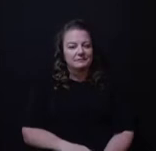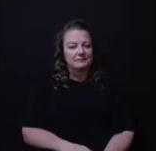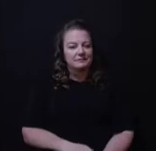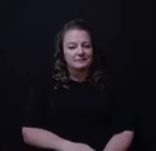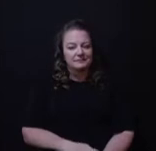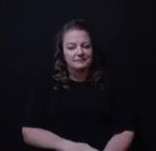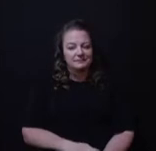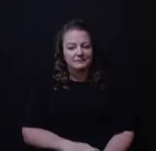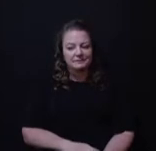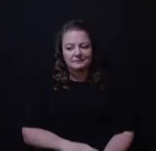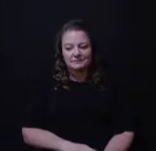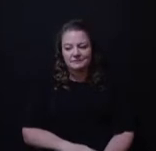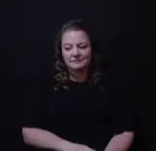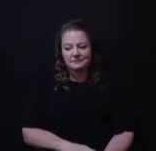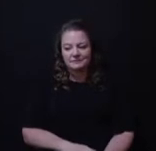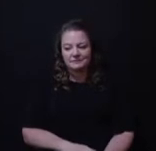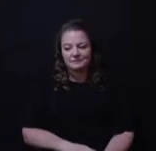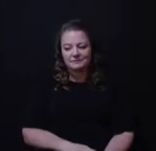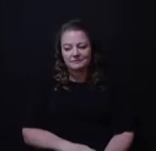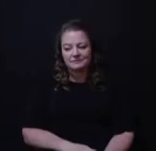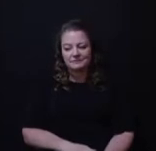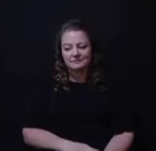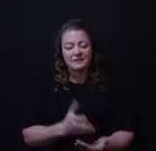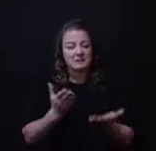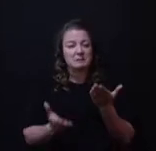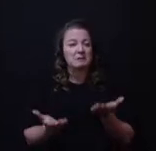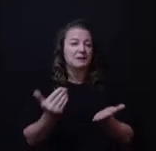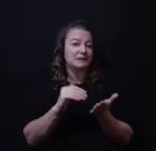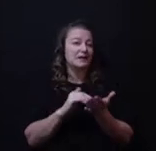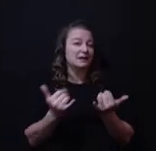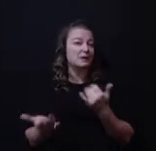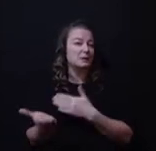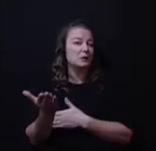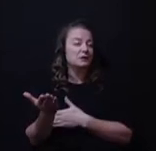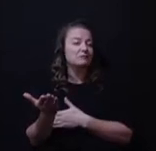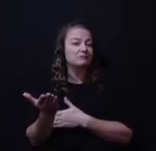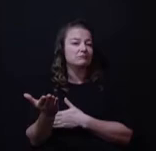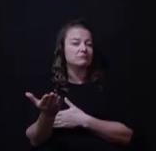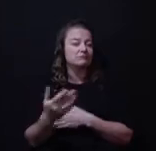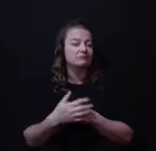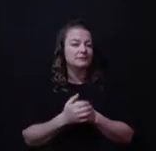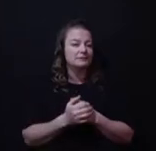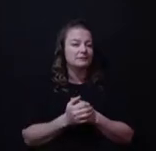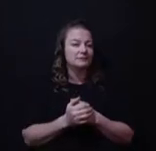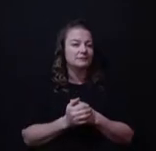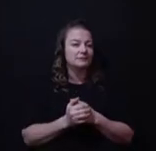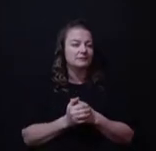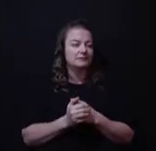Maybe he would do that again this morning.